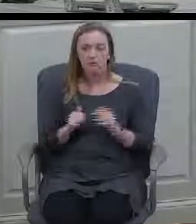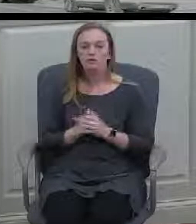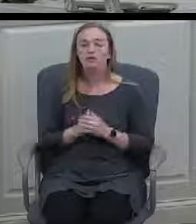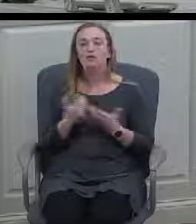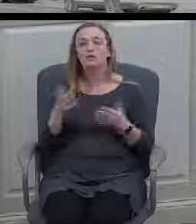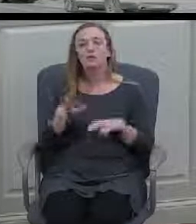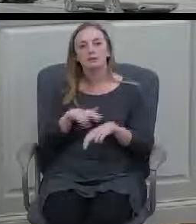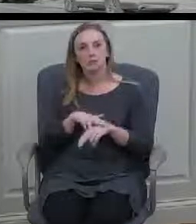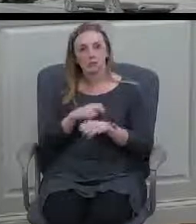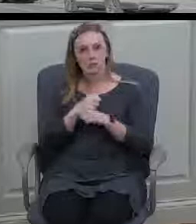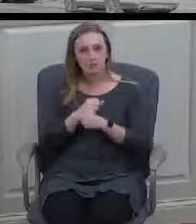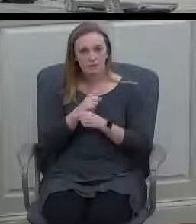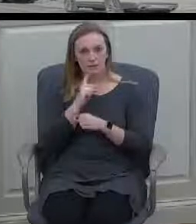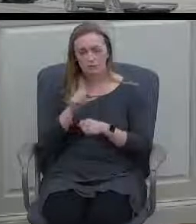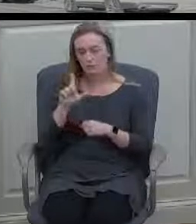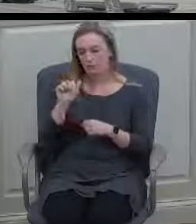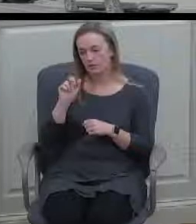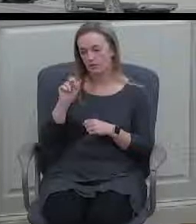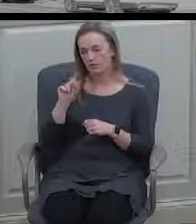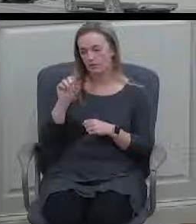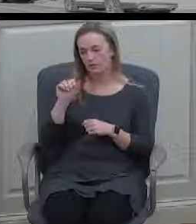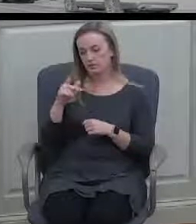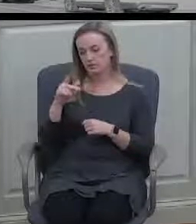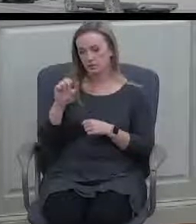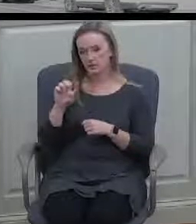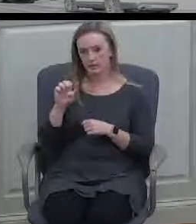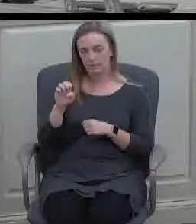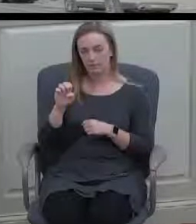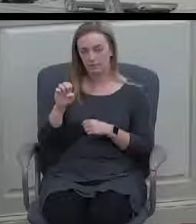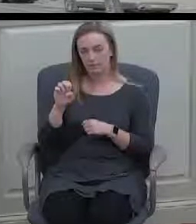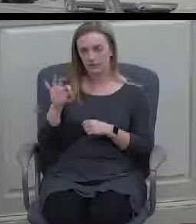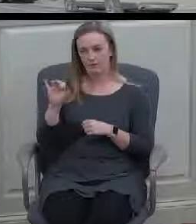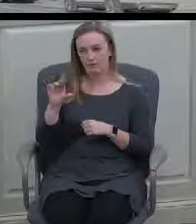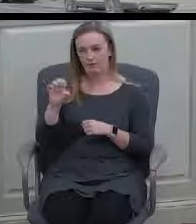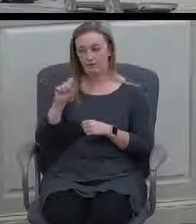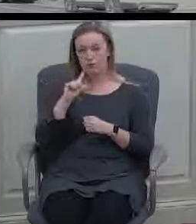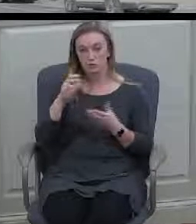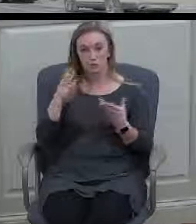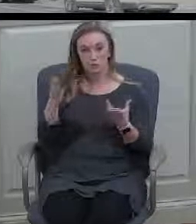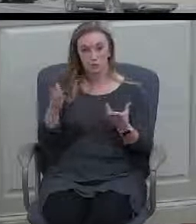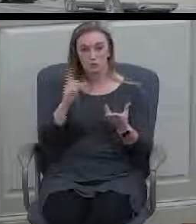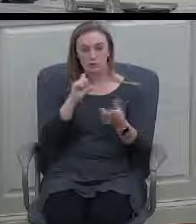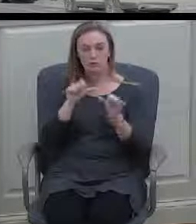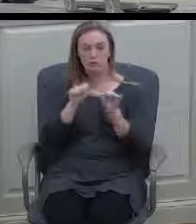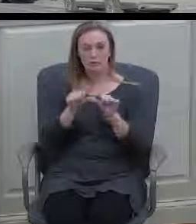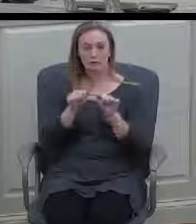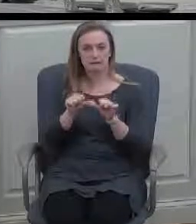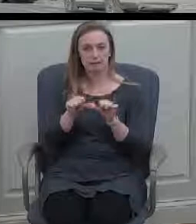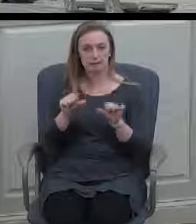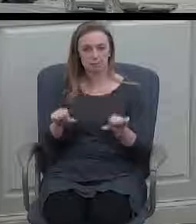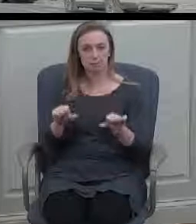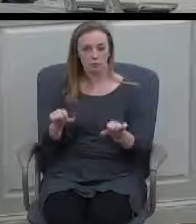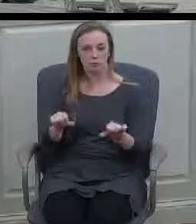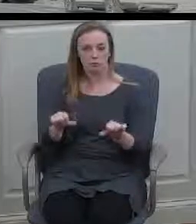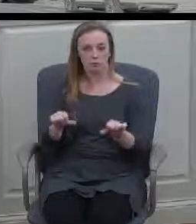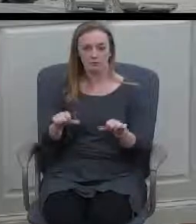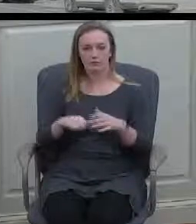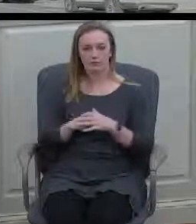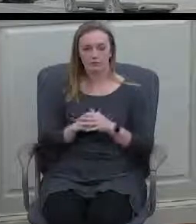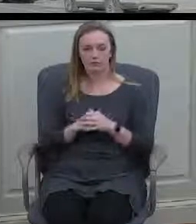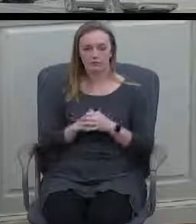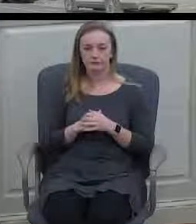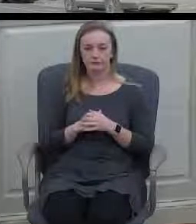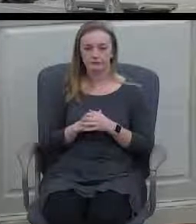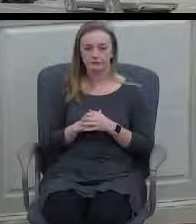making sure that the landscape features that are proposed are sustainable. The canopy